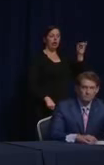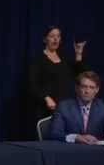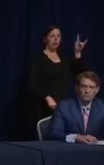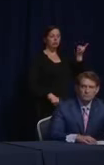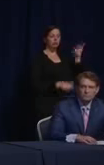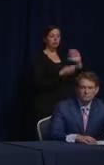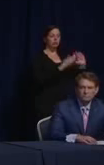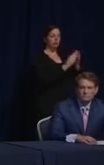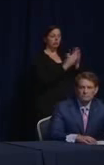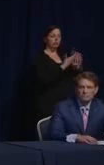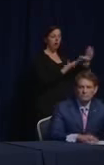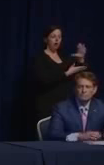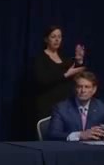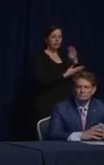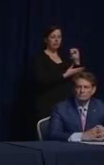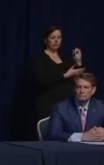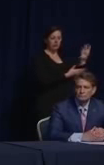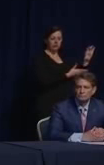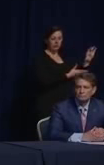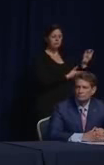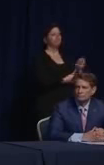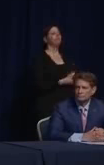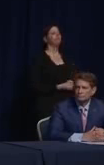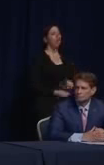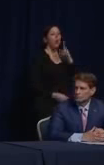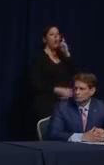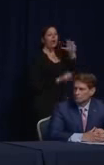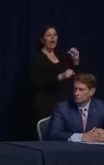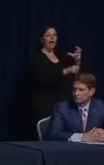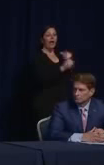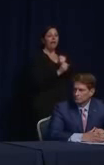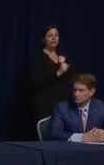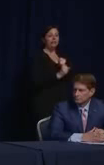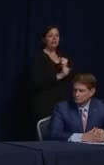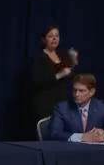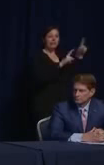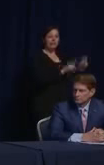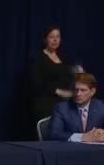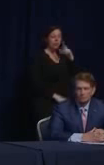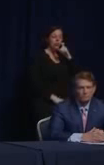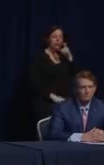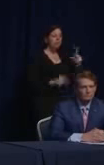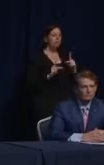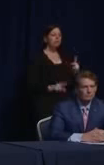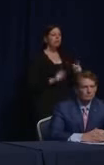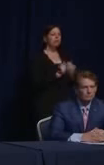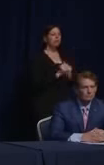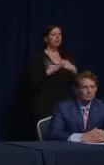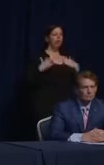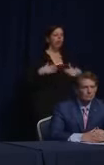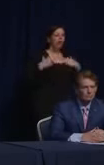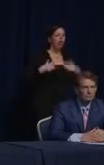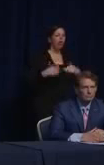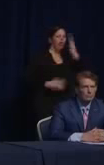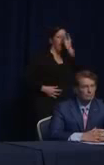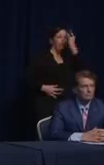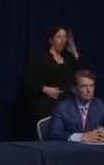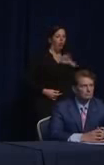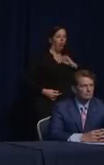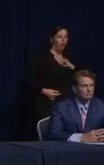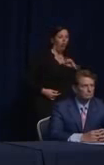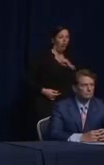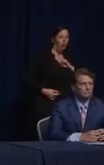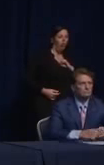cough, fever, shortness of breath are eligible for testing. If the individuals don't have respiratory illness, they will not be